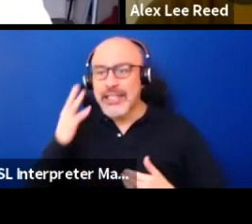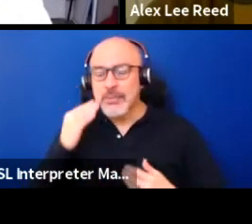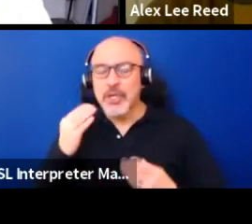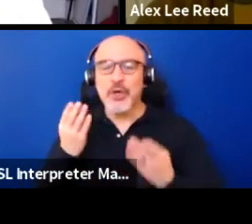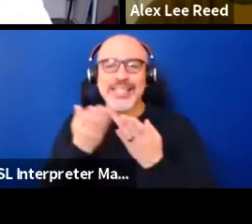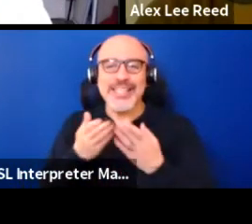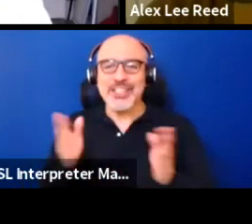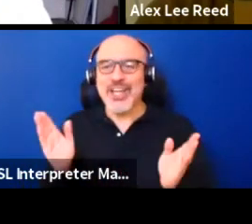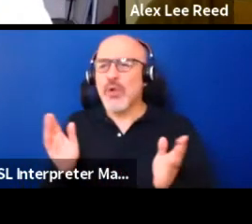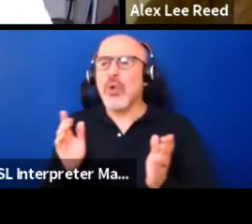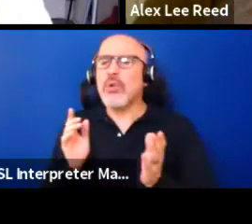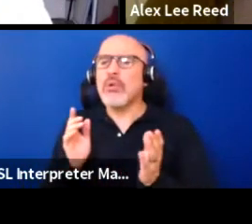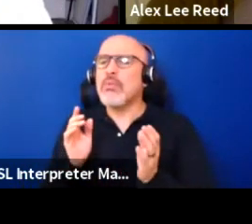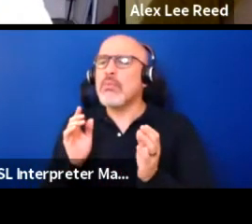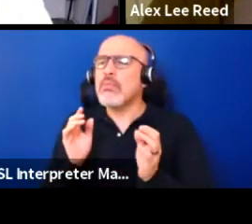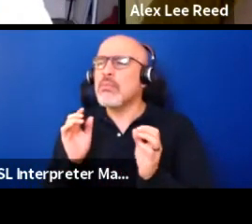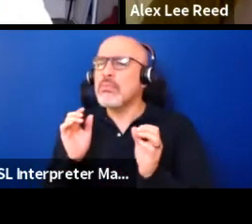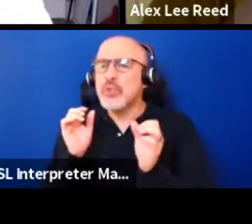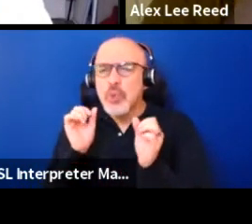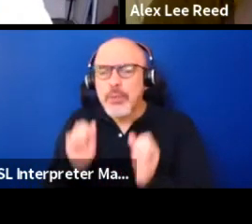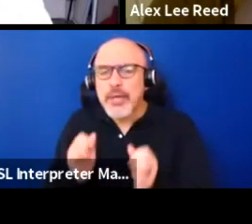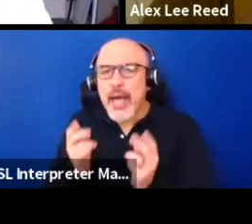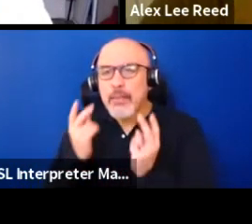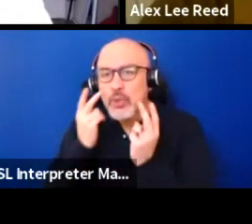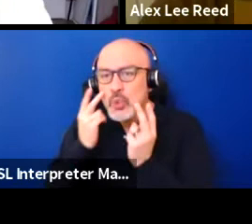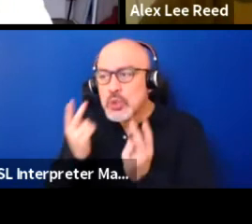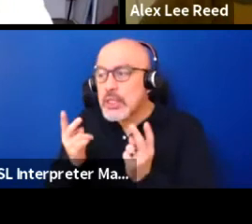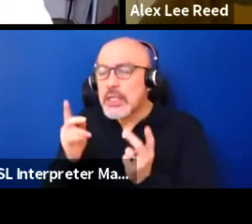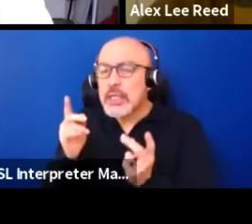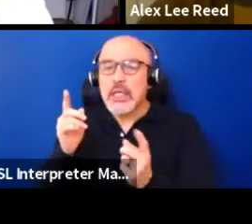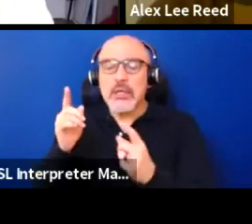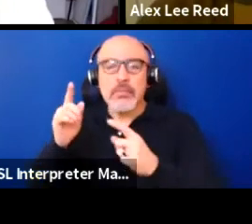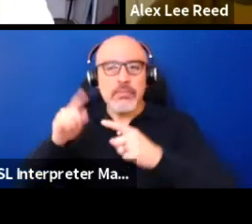being able to see an eclectic